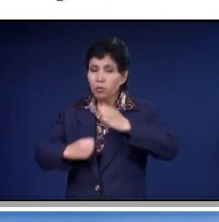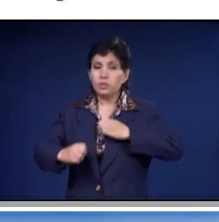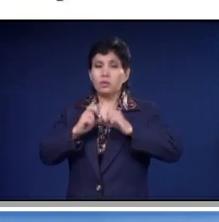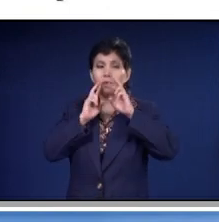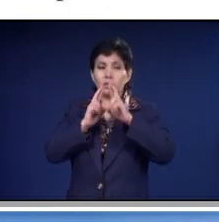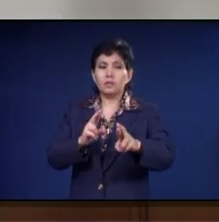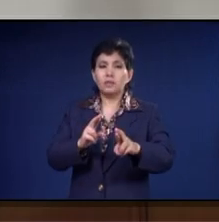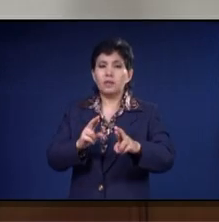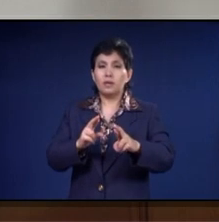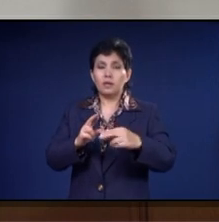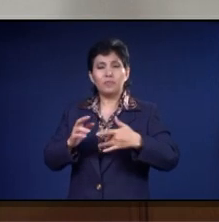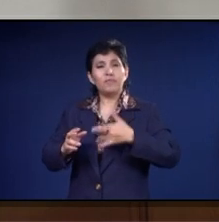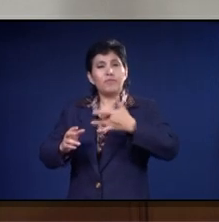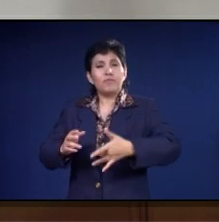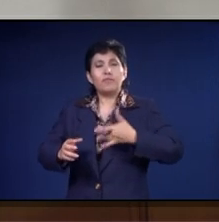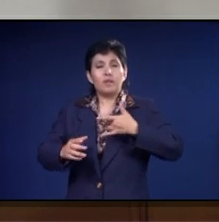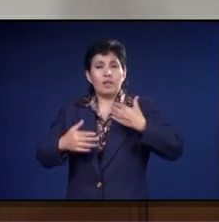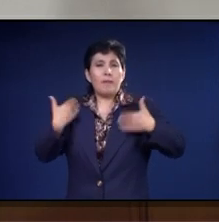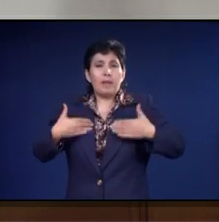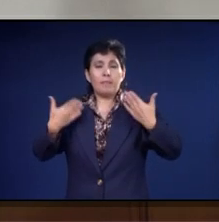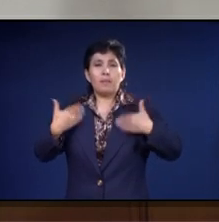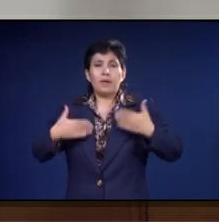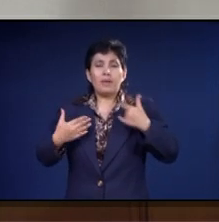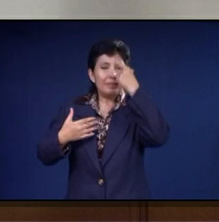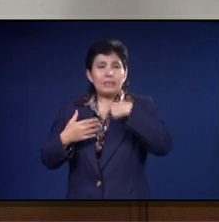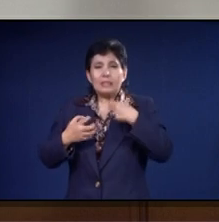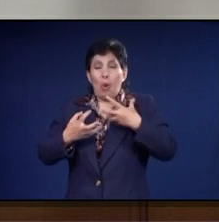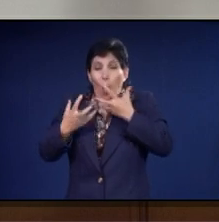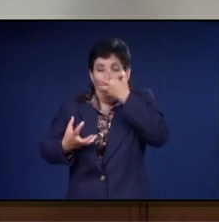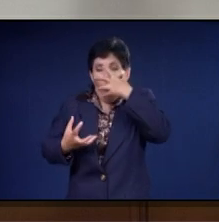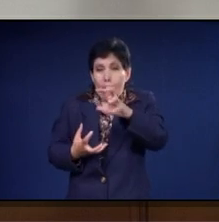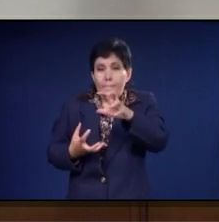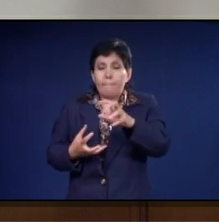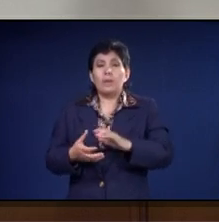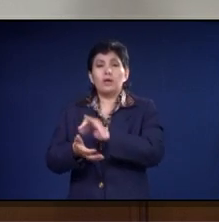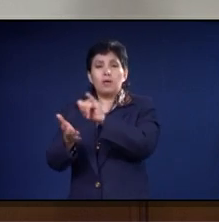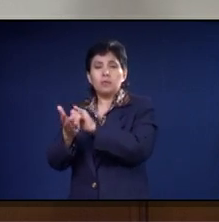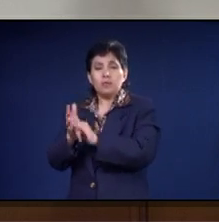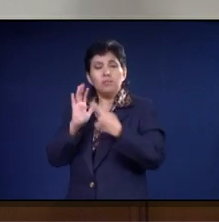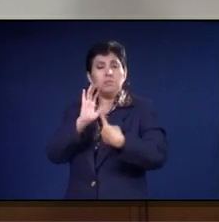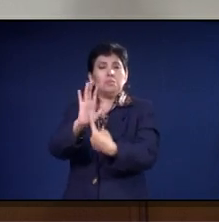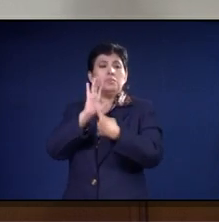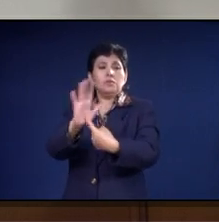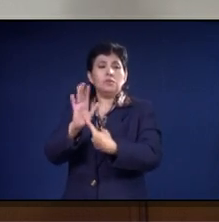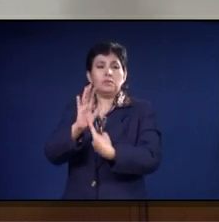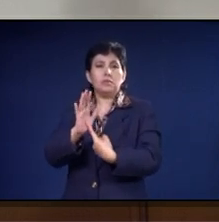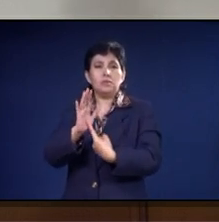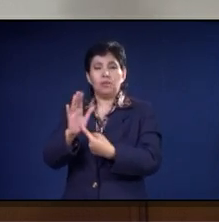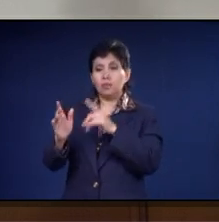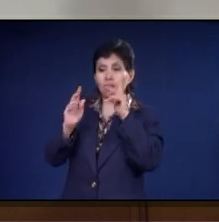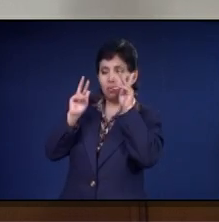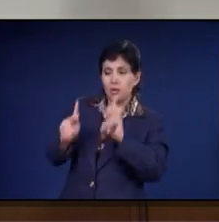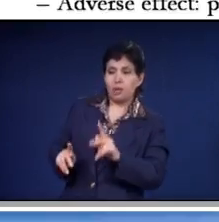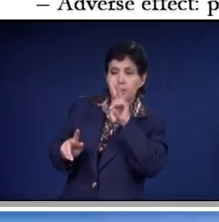response. Feeling of happiness or sadness or anger. It gives you an emotion towards that particular